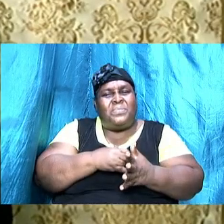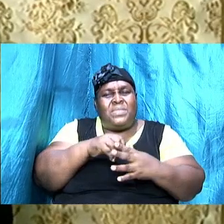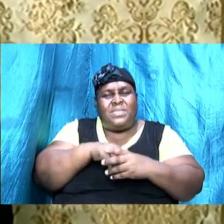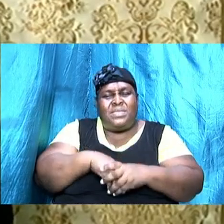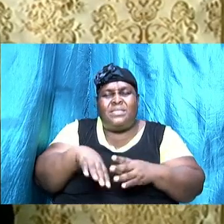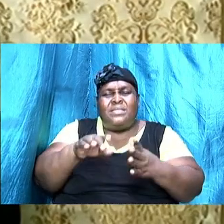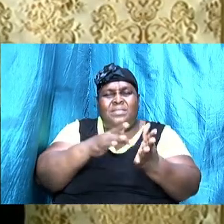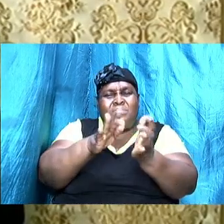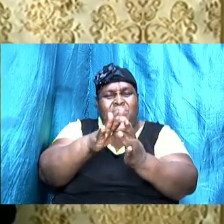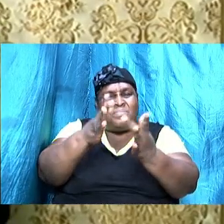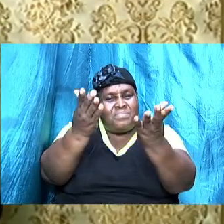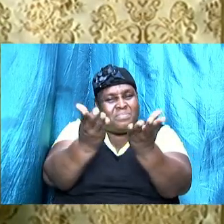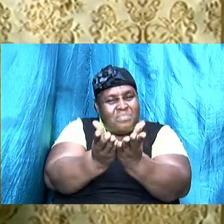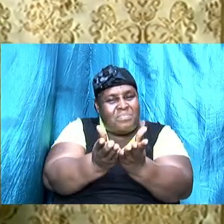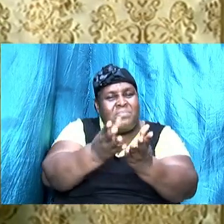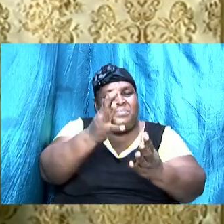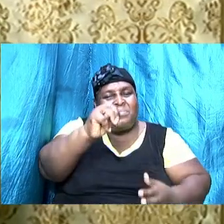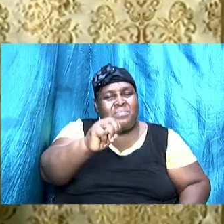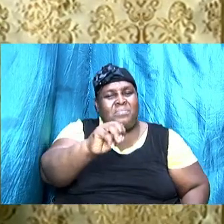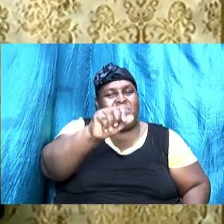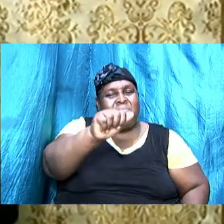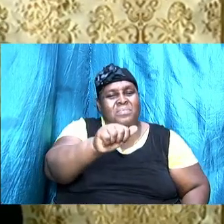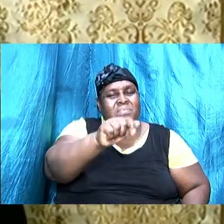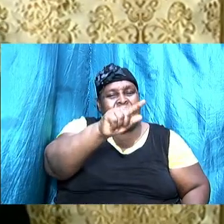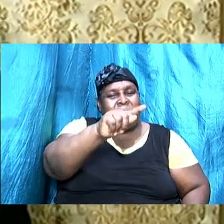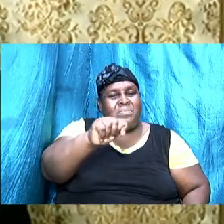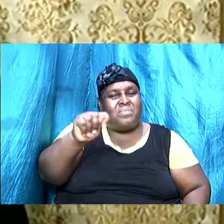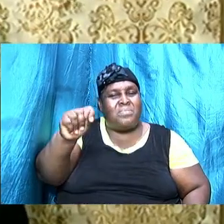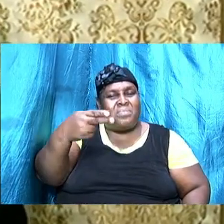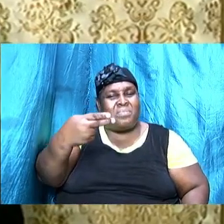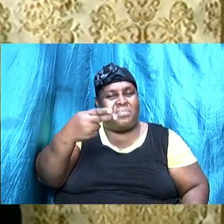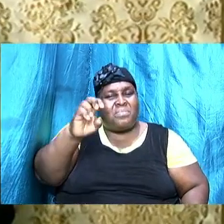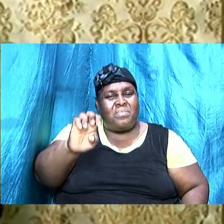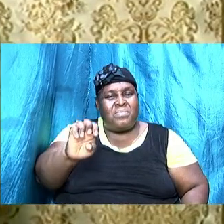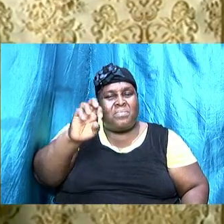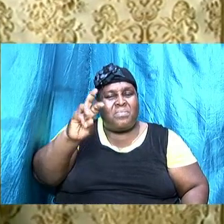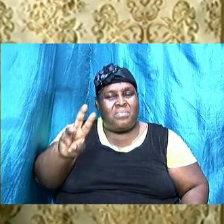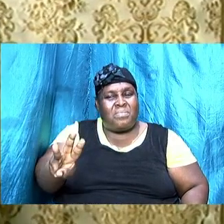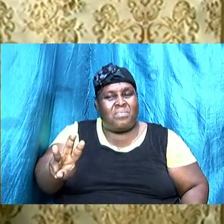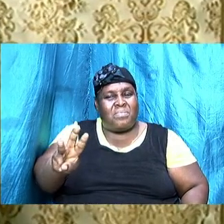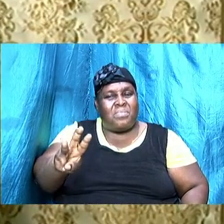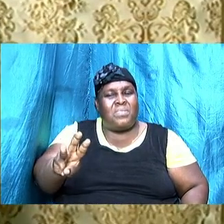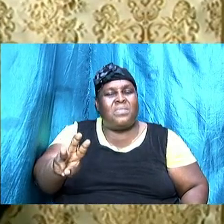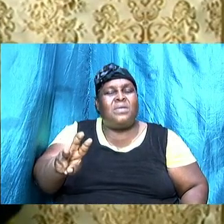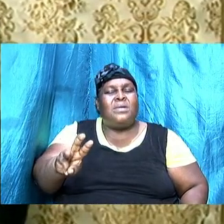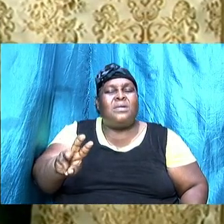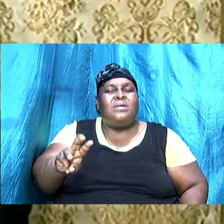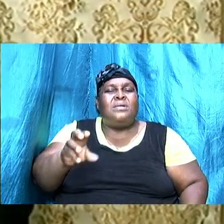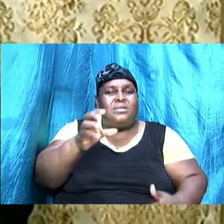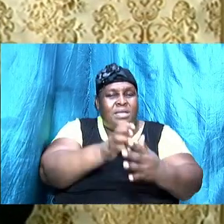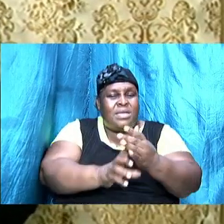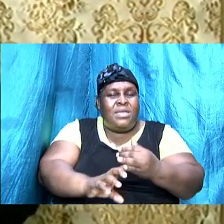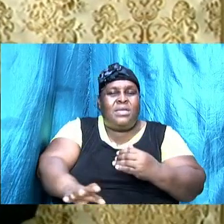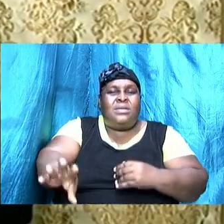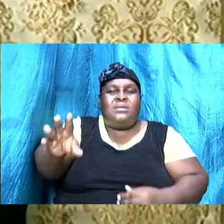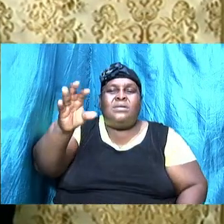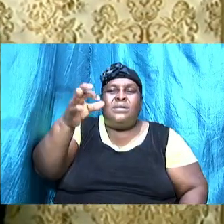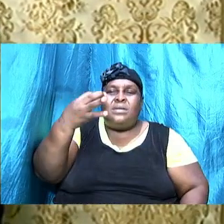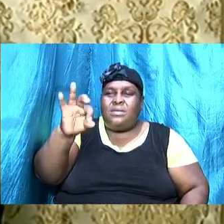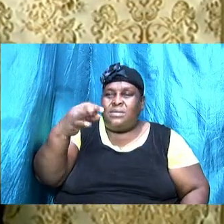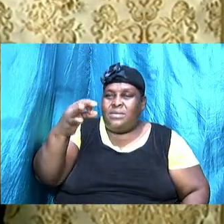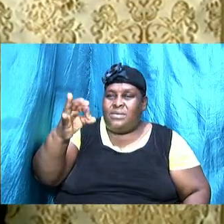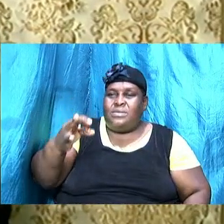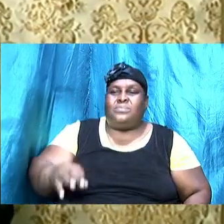Matthew, chapter number 19. St. Matthew, chapter number 19. I